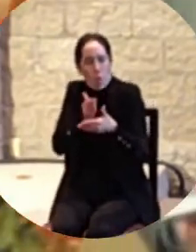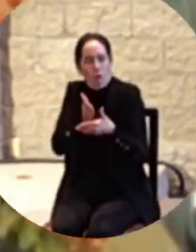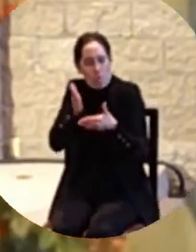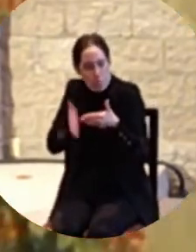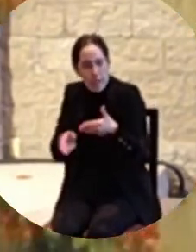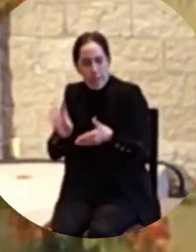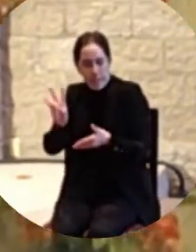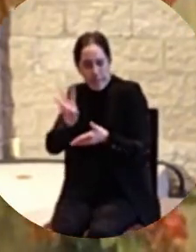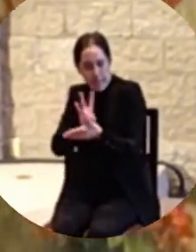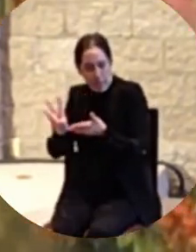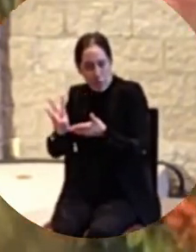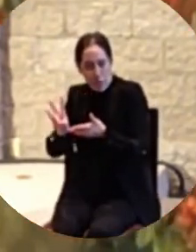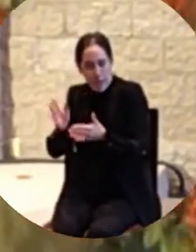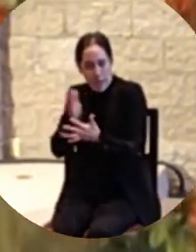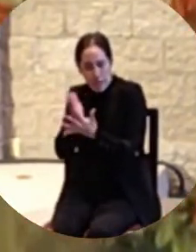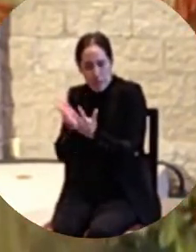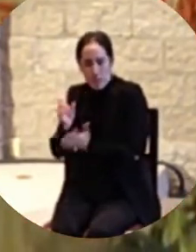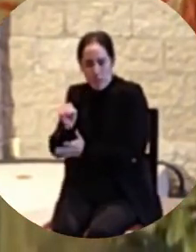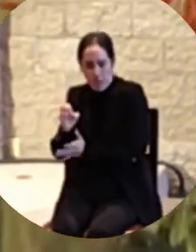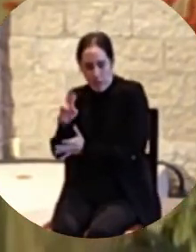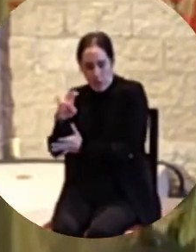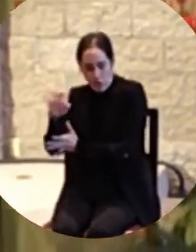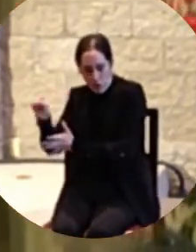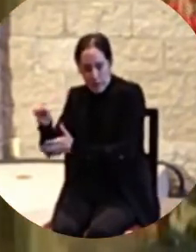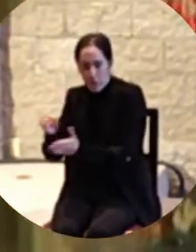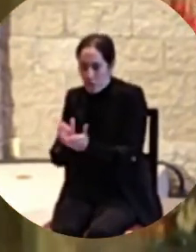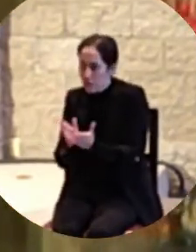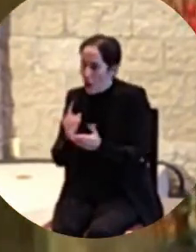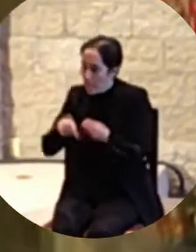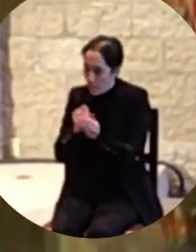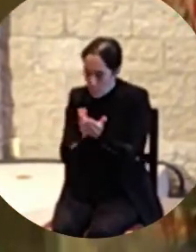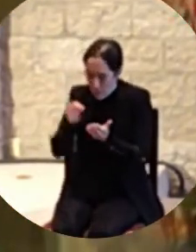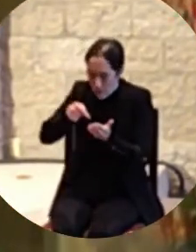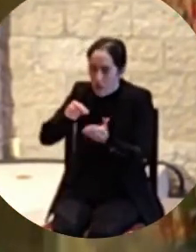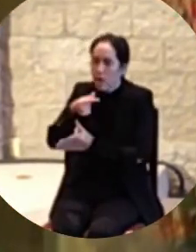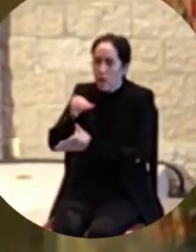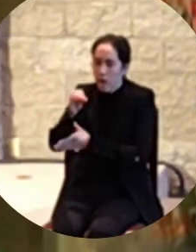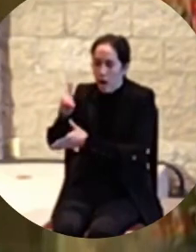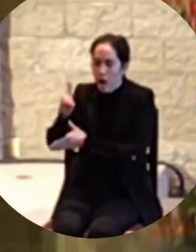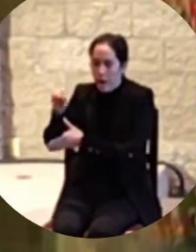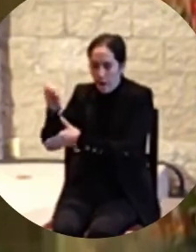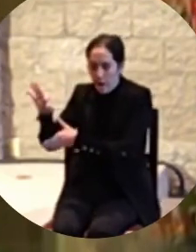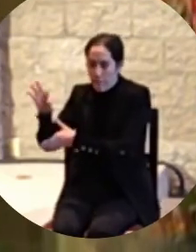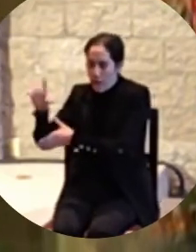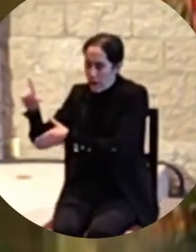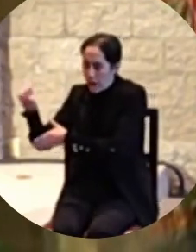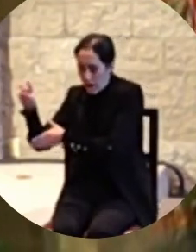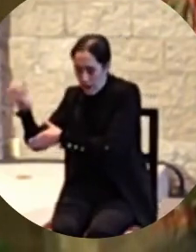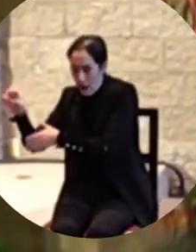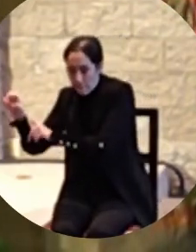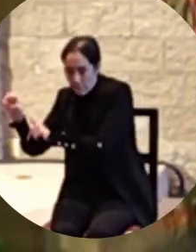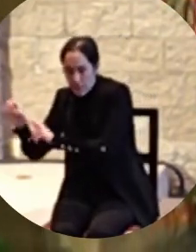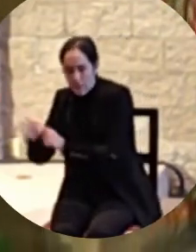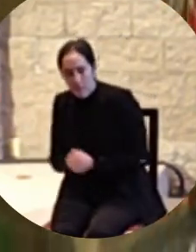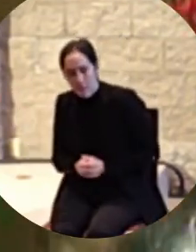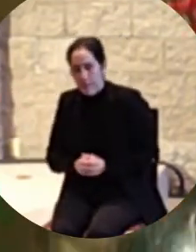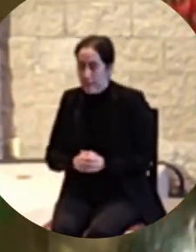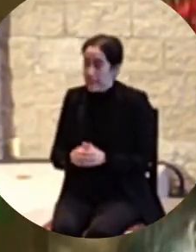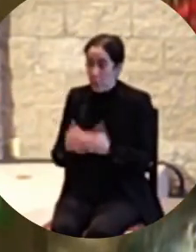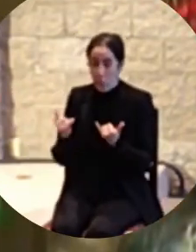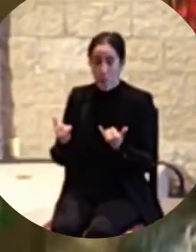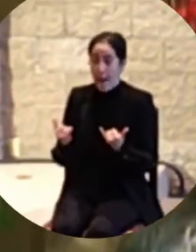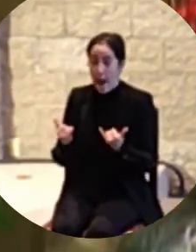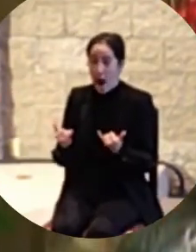yesterday, and yet most of you have been with us through this whole journey. You realize we haven't, we just didn't start it. This is week 7. And this